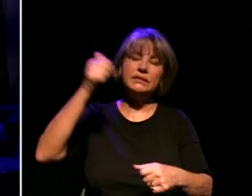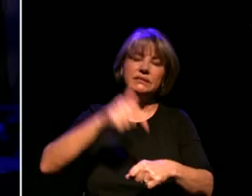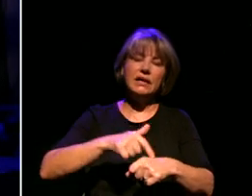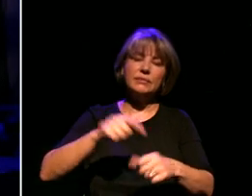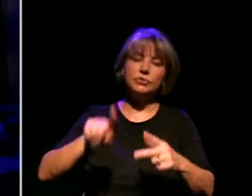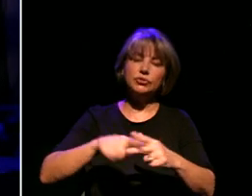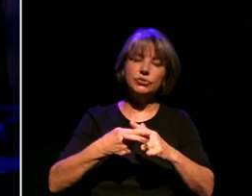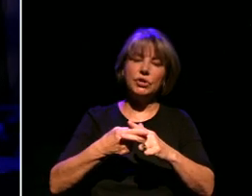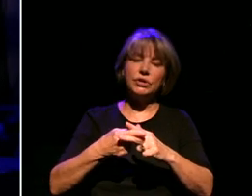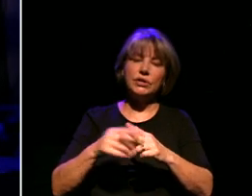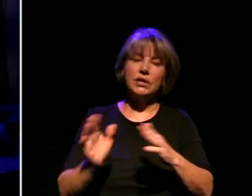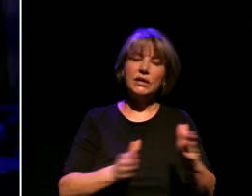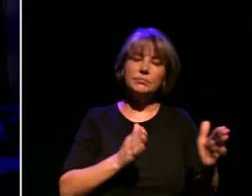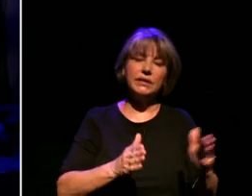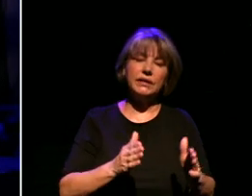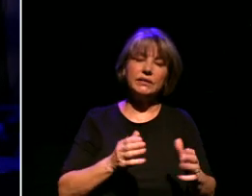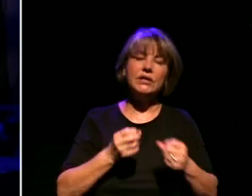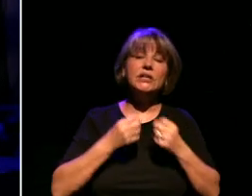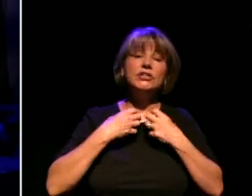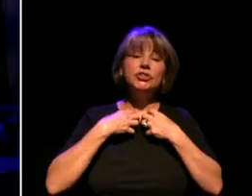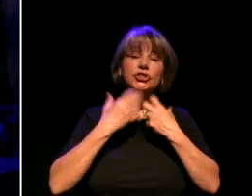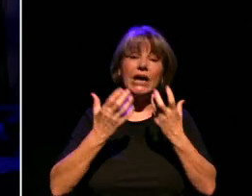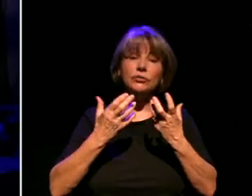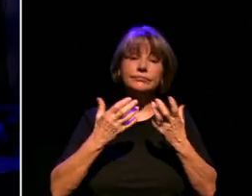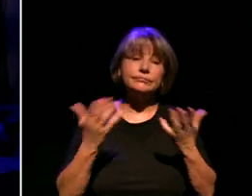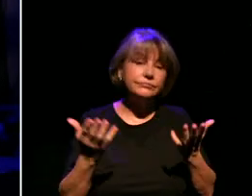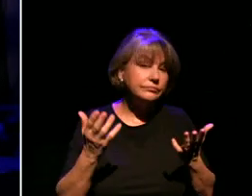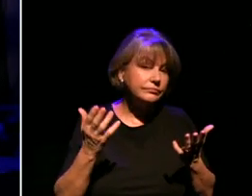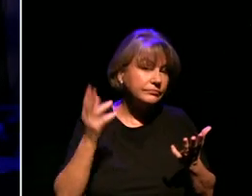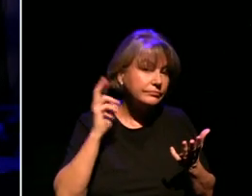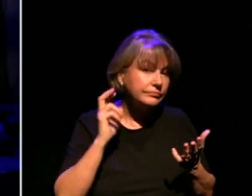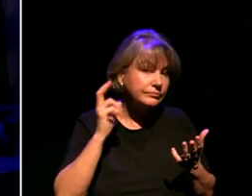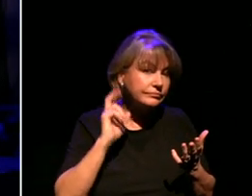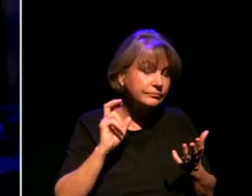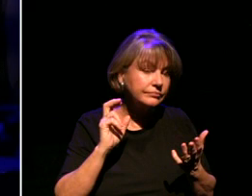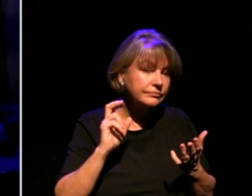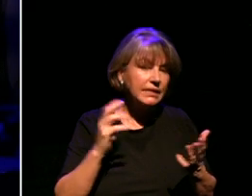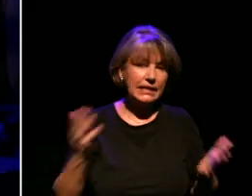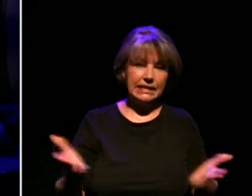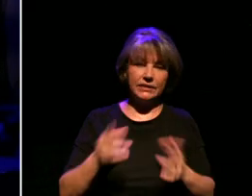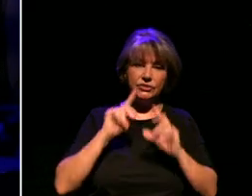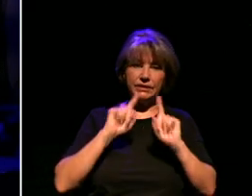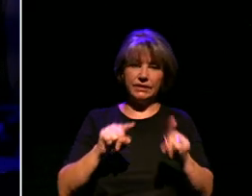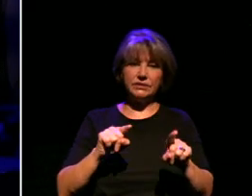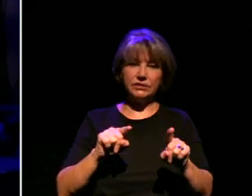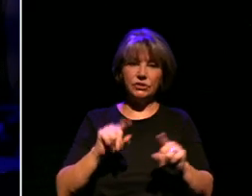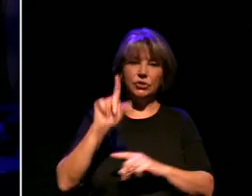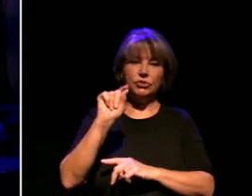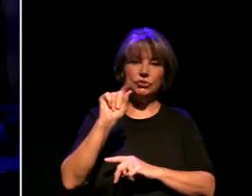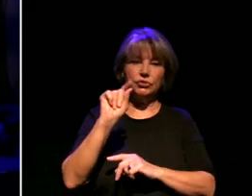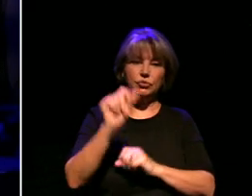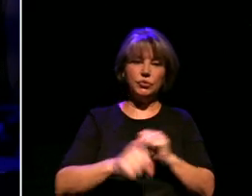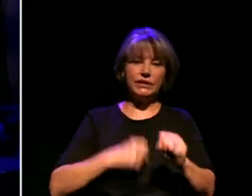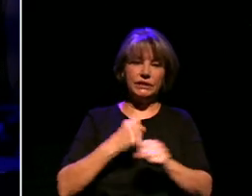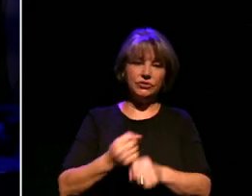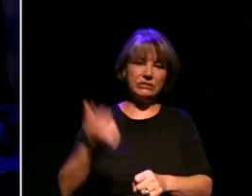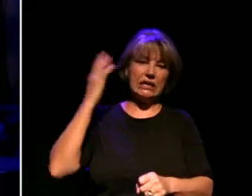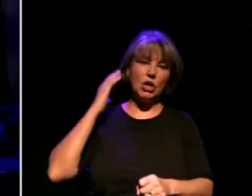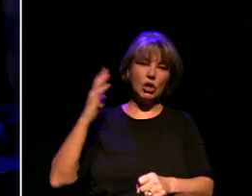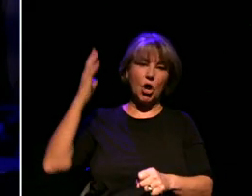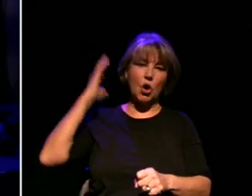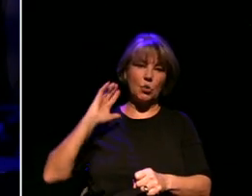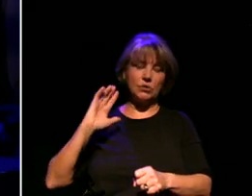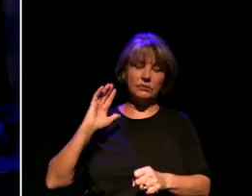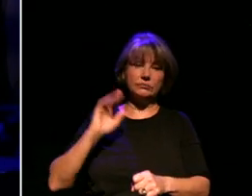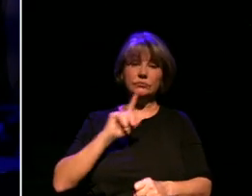it. Here, what? Shoot out. When's the best time to make? Okay, here's the answer. 20 years ago.